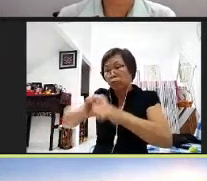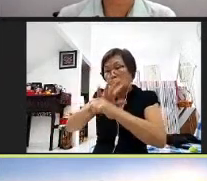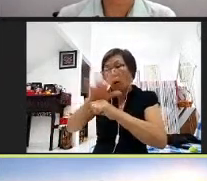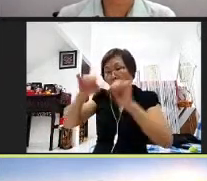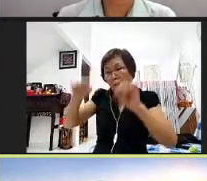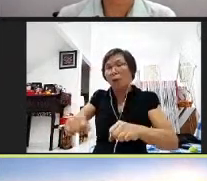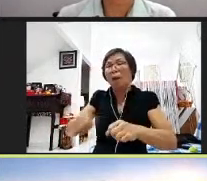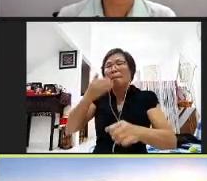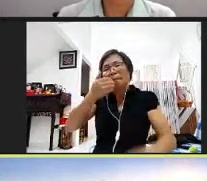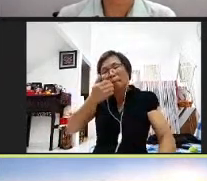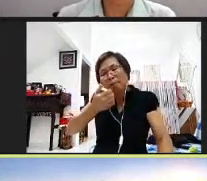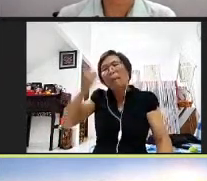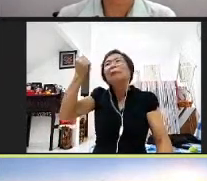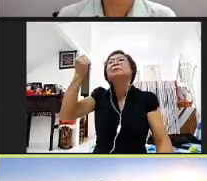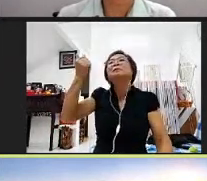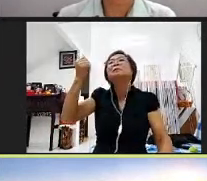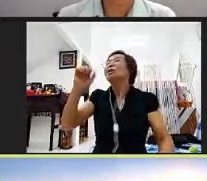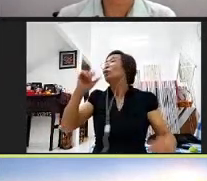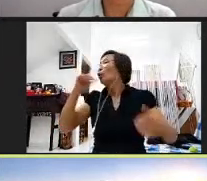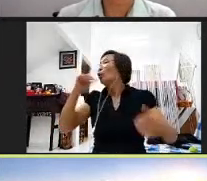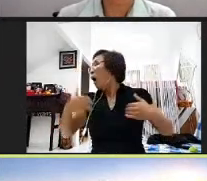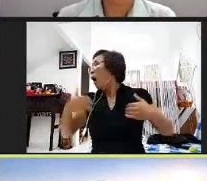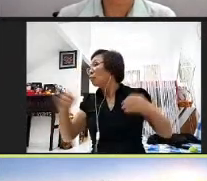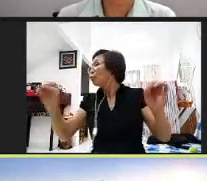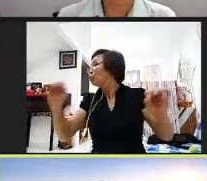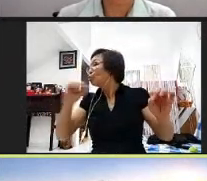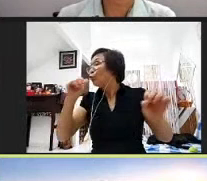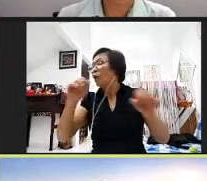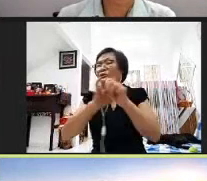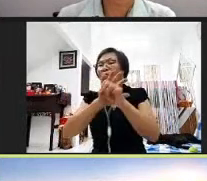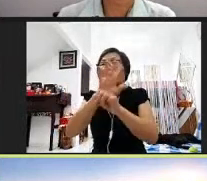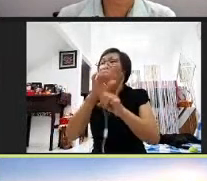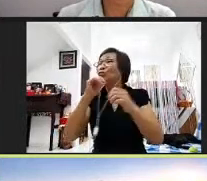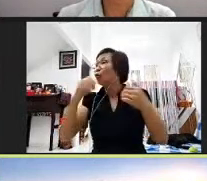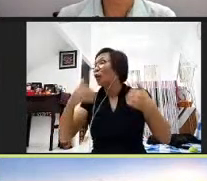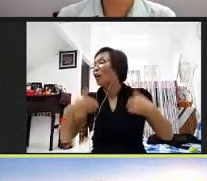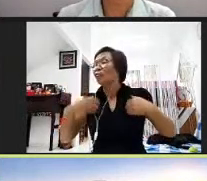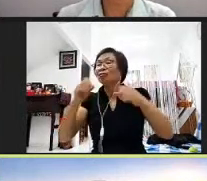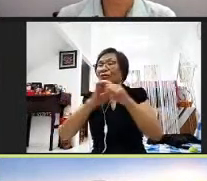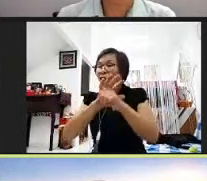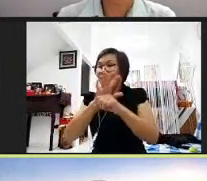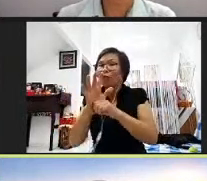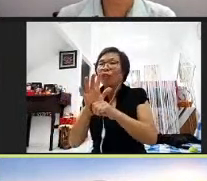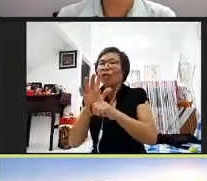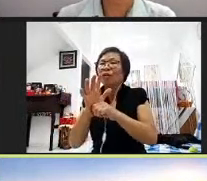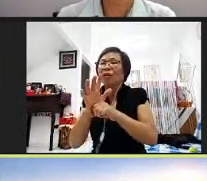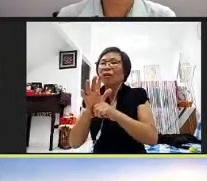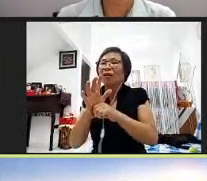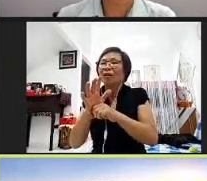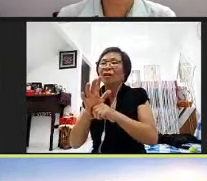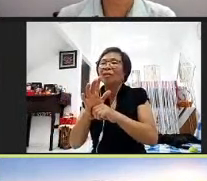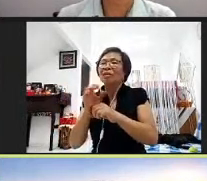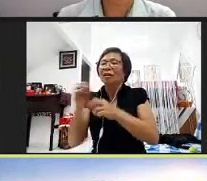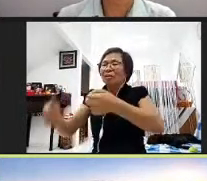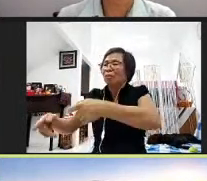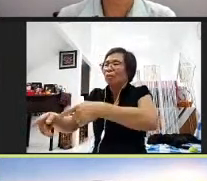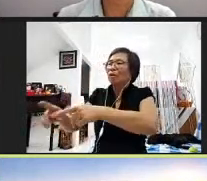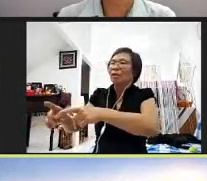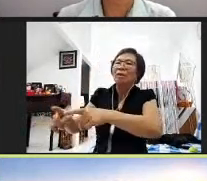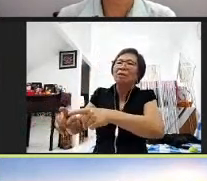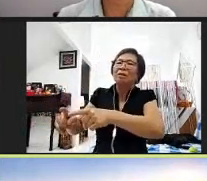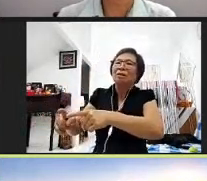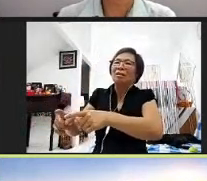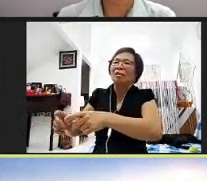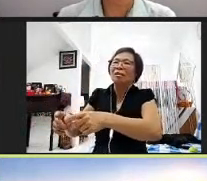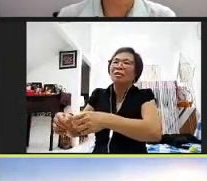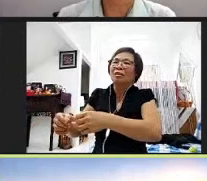is actually, if you do not have COVID, you will not have give the COVID opportunity, and you will not suffer